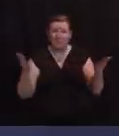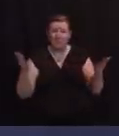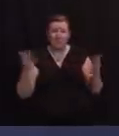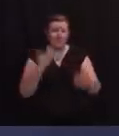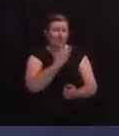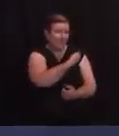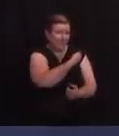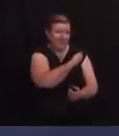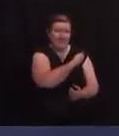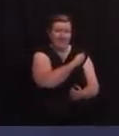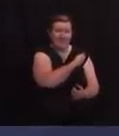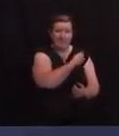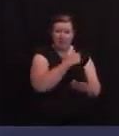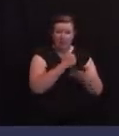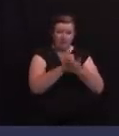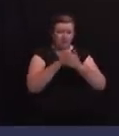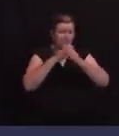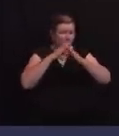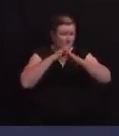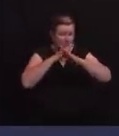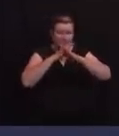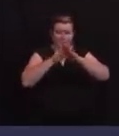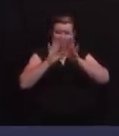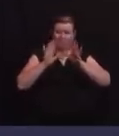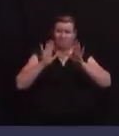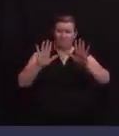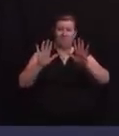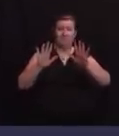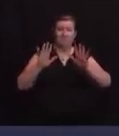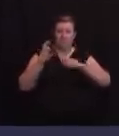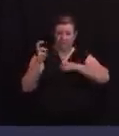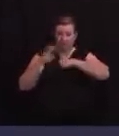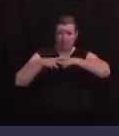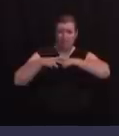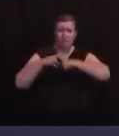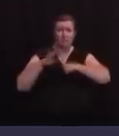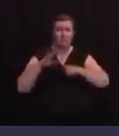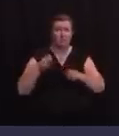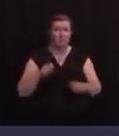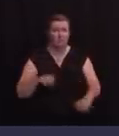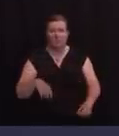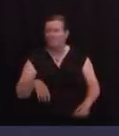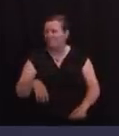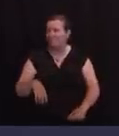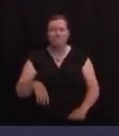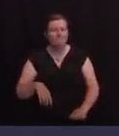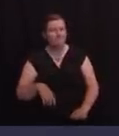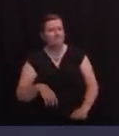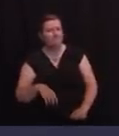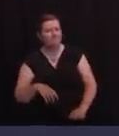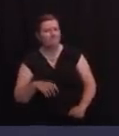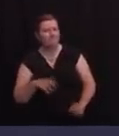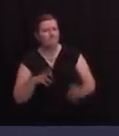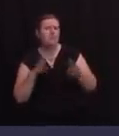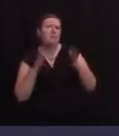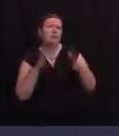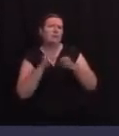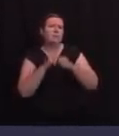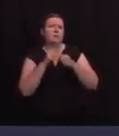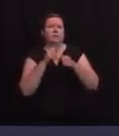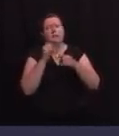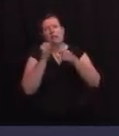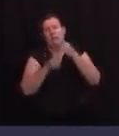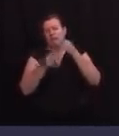in. Yeah. It's also, Dave, you didn't ask this, but I'll leave us with this thought. It's another reason